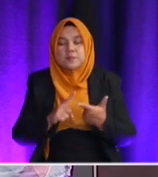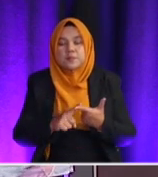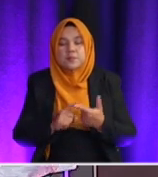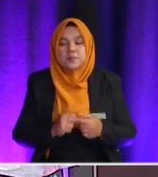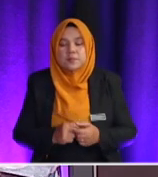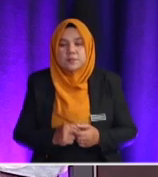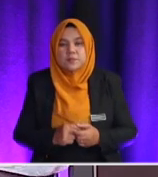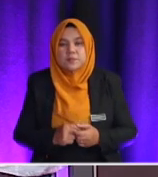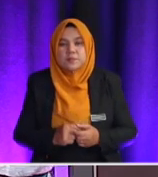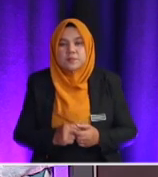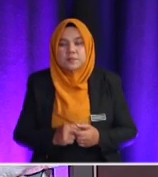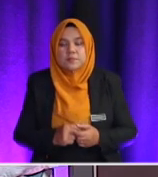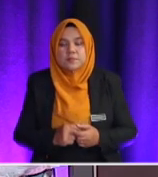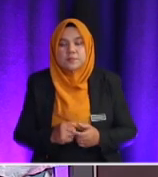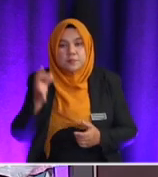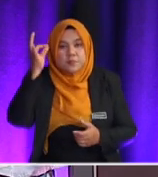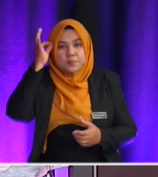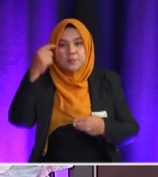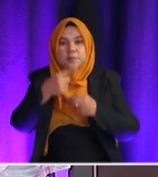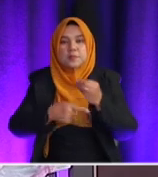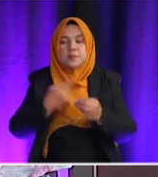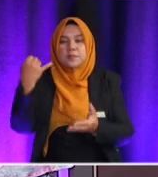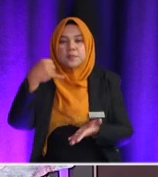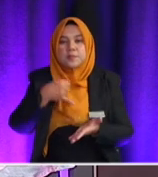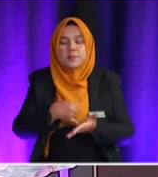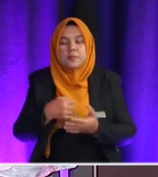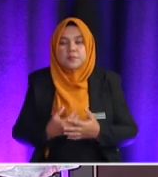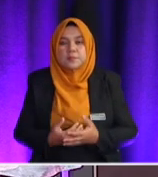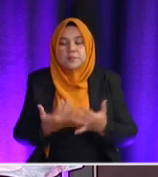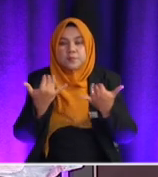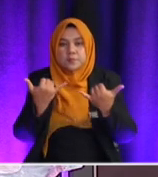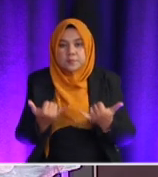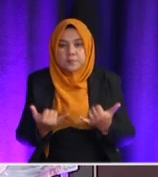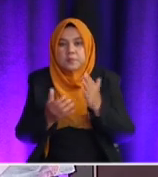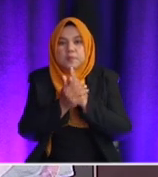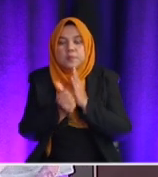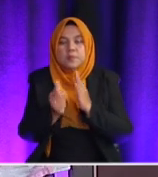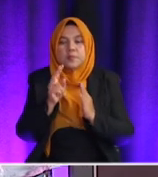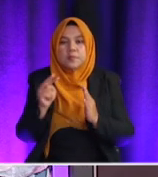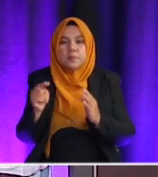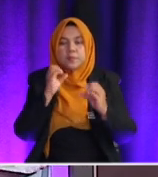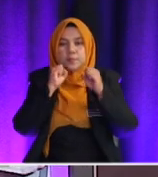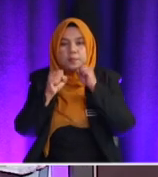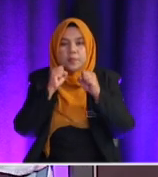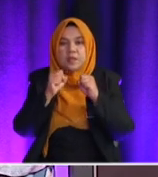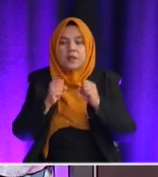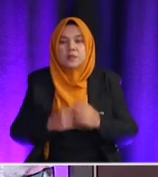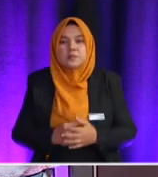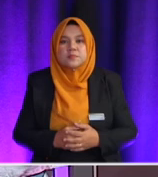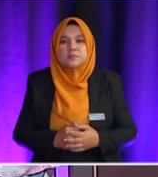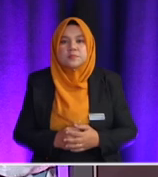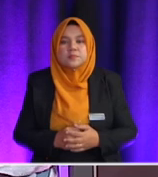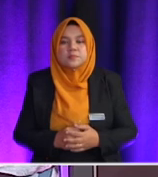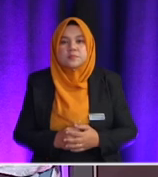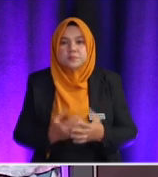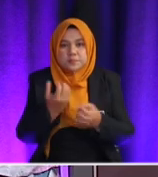is think about it. So basically, the skill that we are using today is speaking. Mm-hmm. So, are you guys